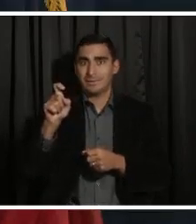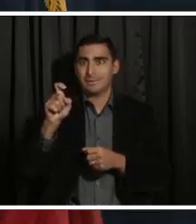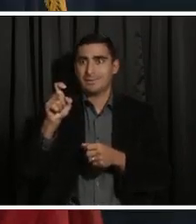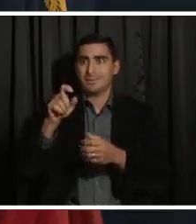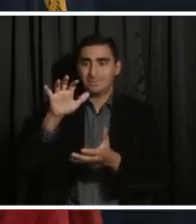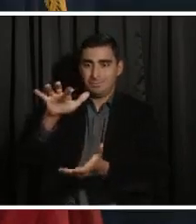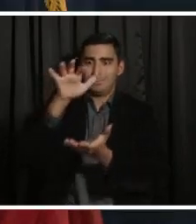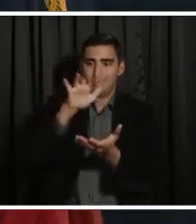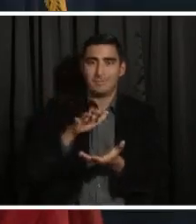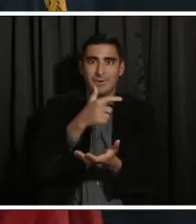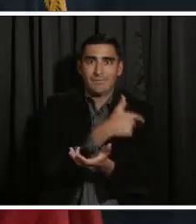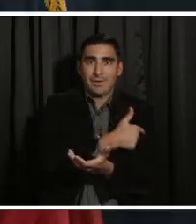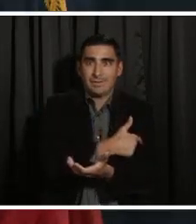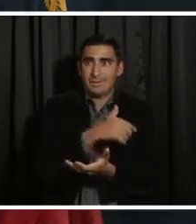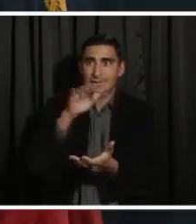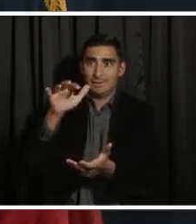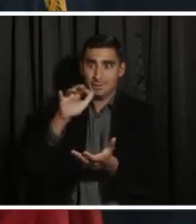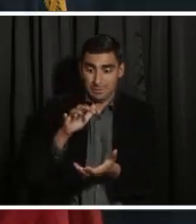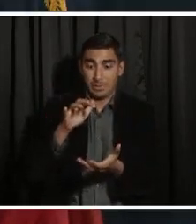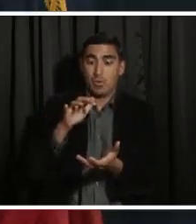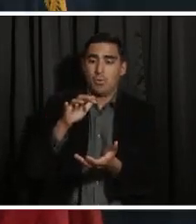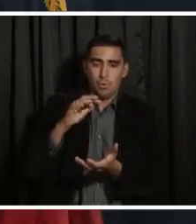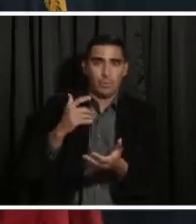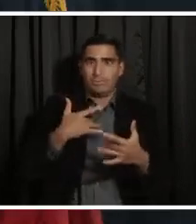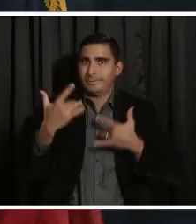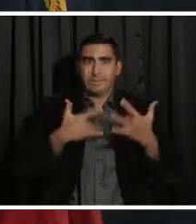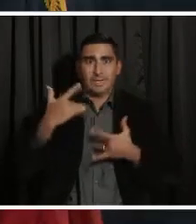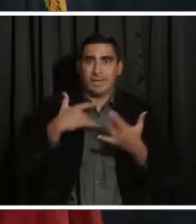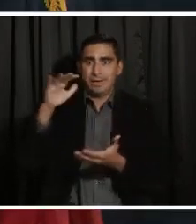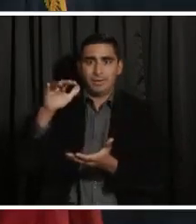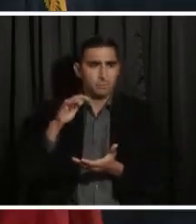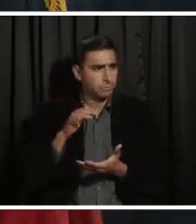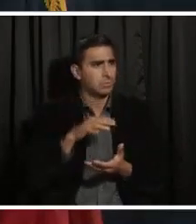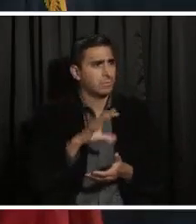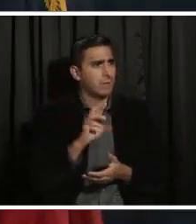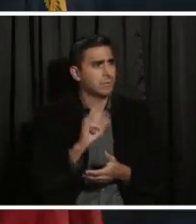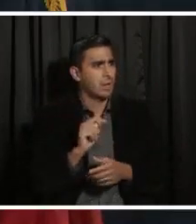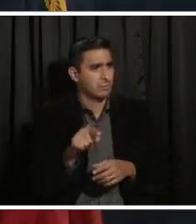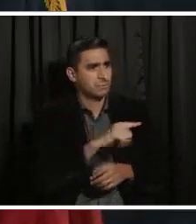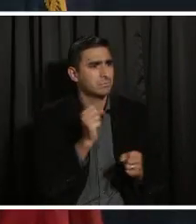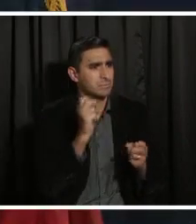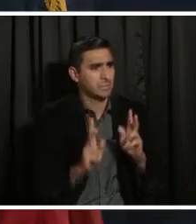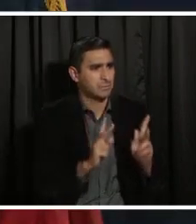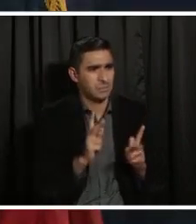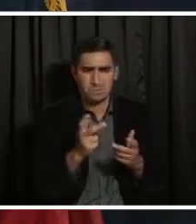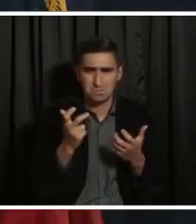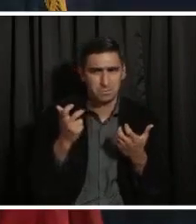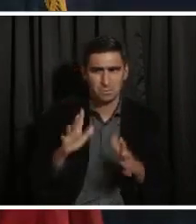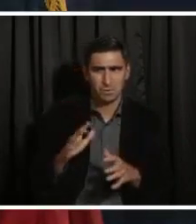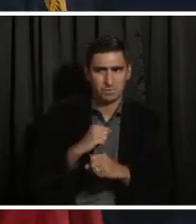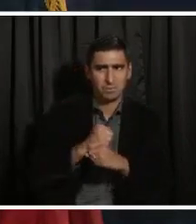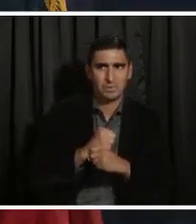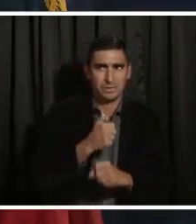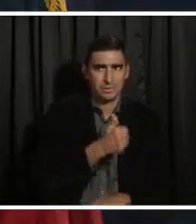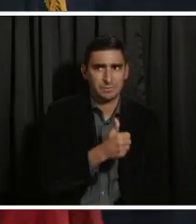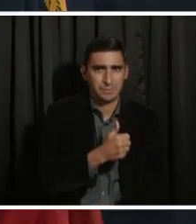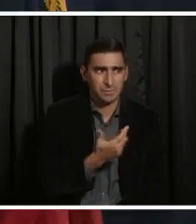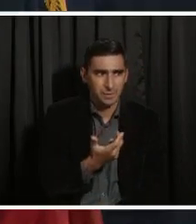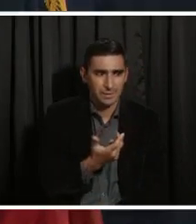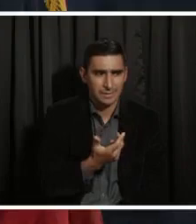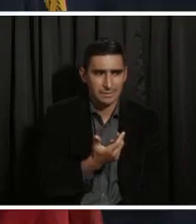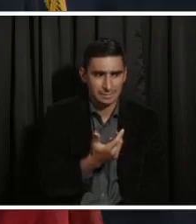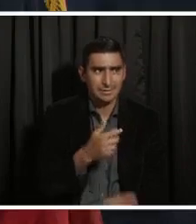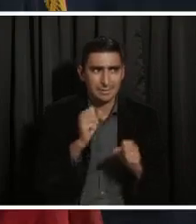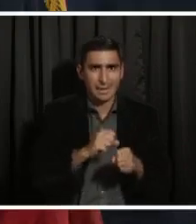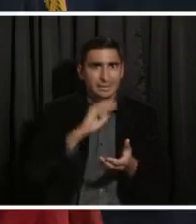there would be Coloradans that didn't want to protect themselves, that didn't love themselves enough to almost eliminate their risk of